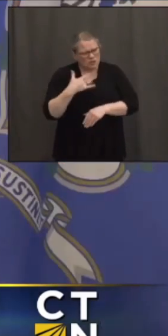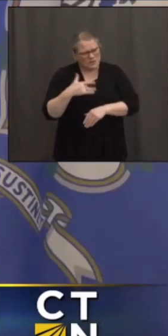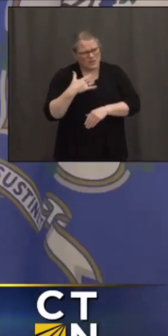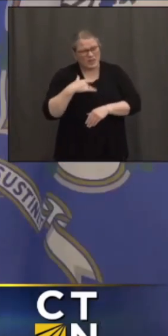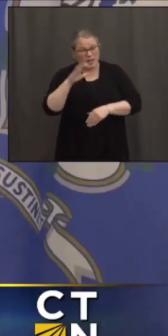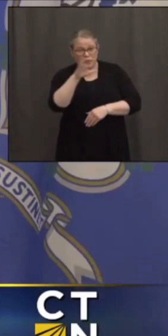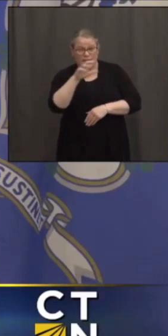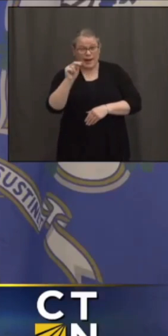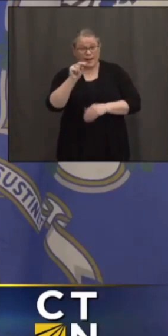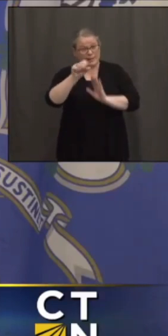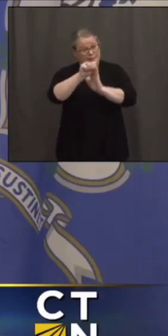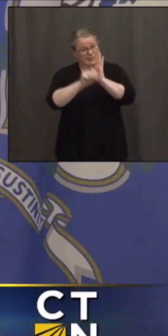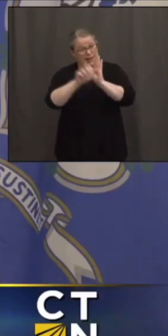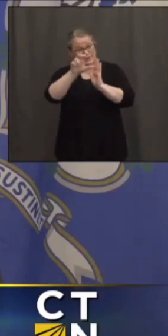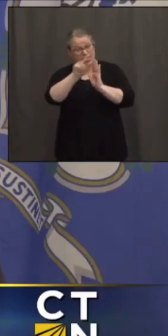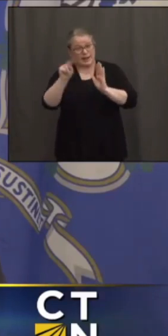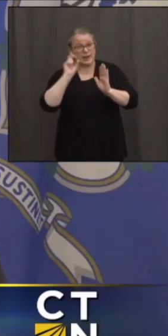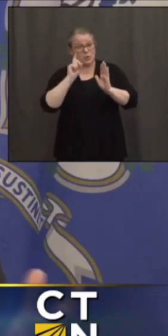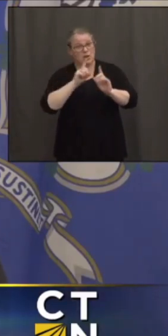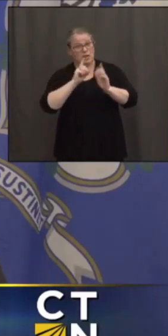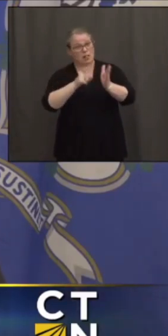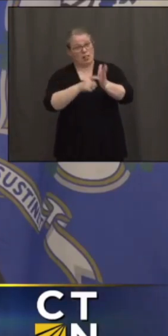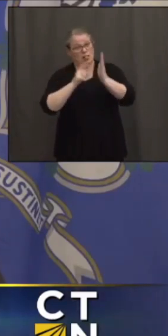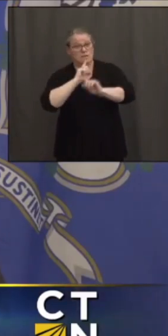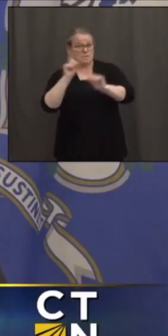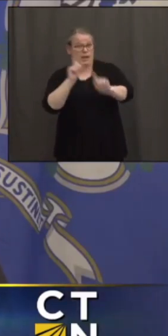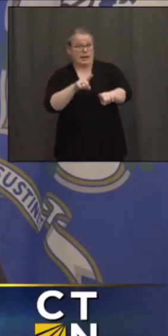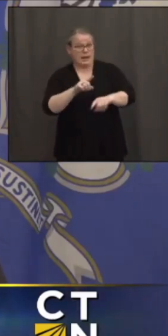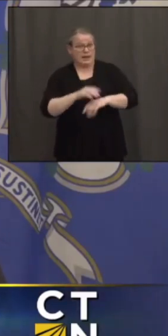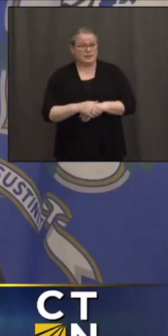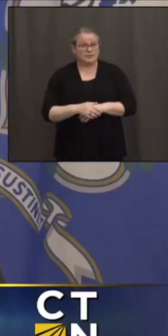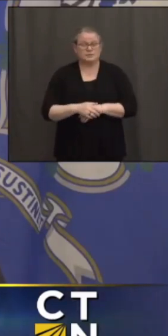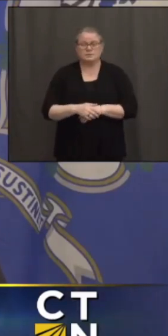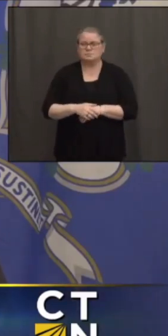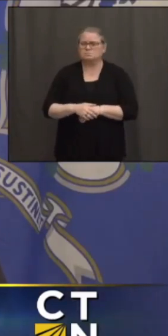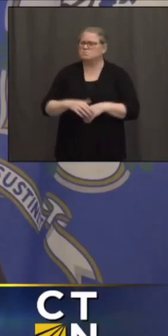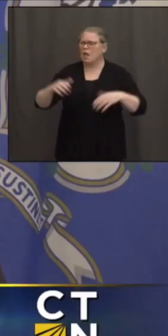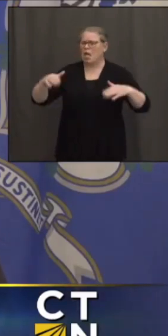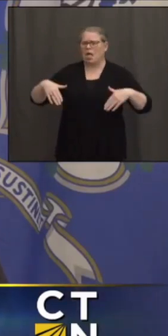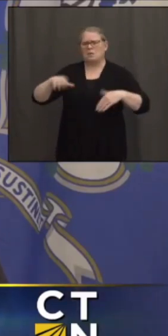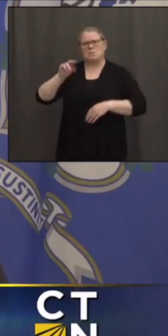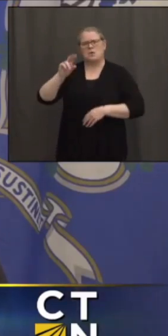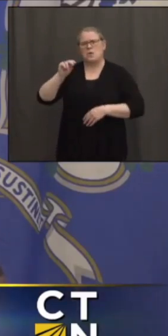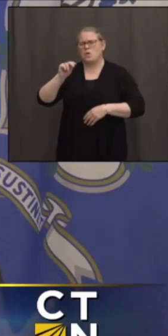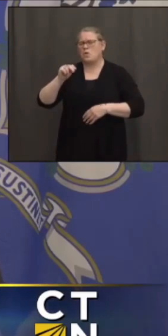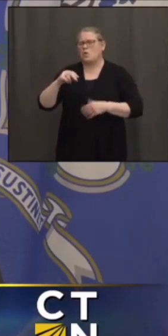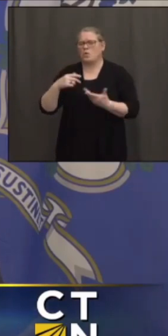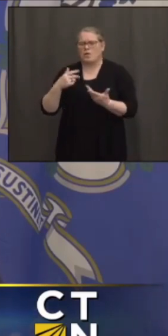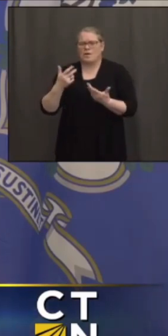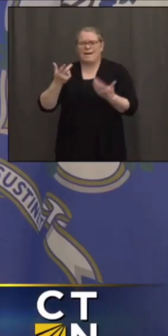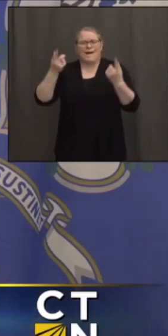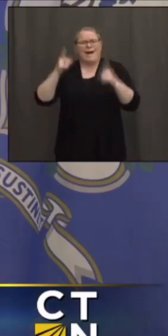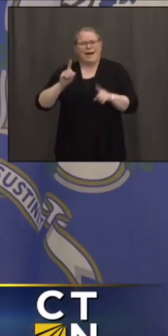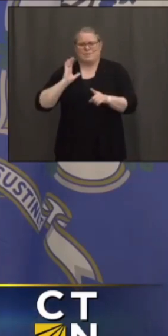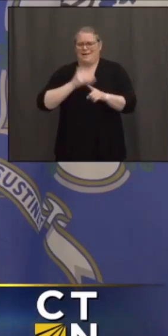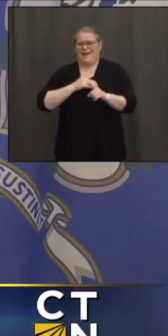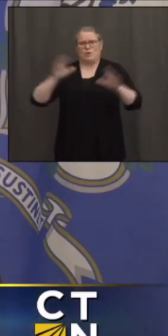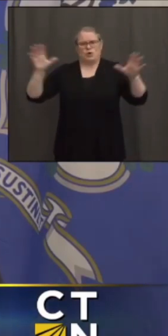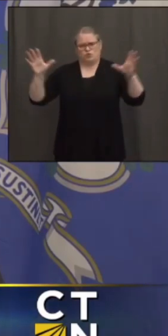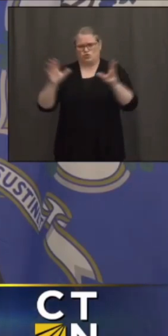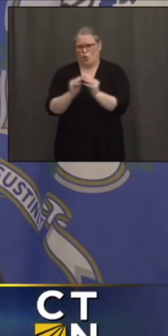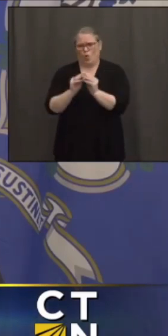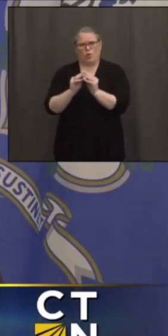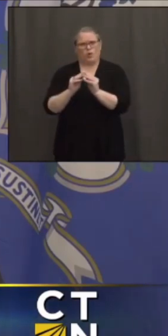Amanda. You know me. I just said we got 88% of our people in the older age group vaccinated. If we could do this